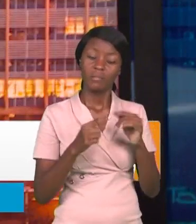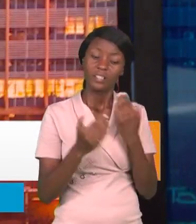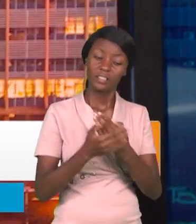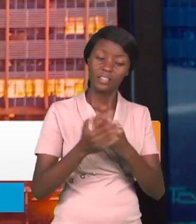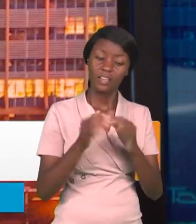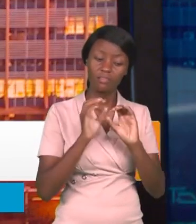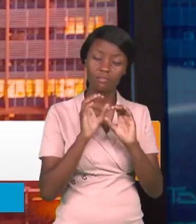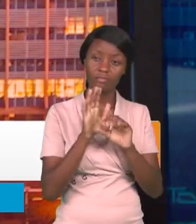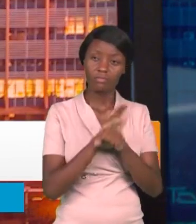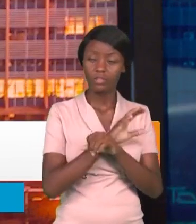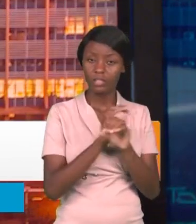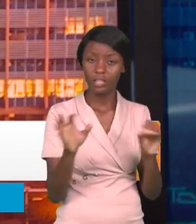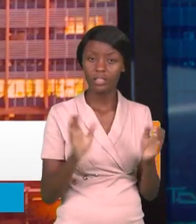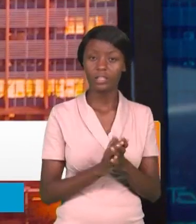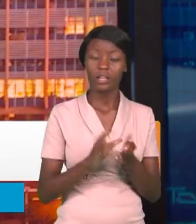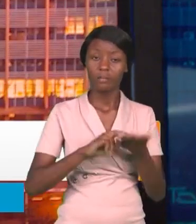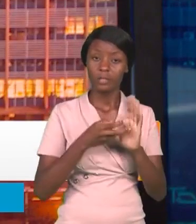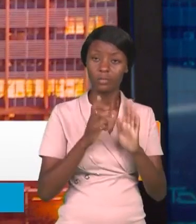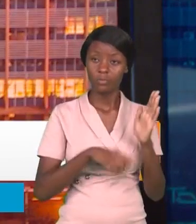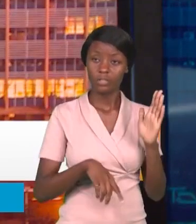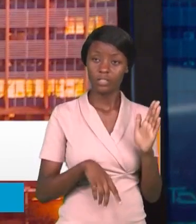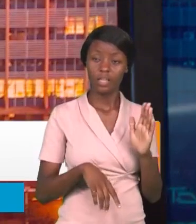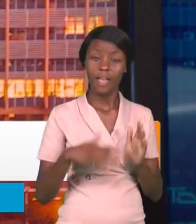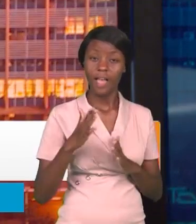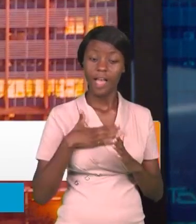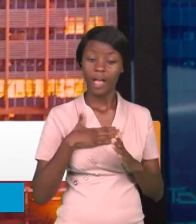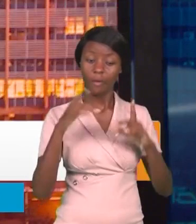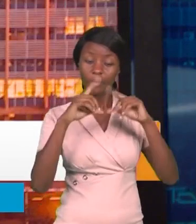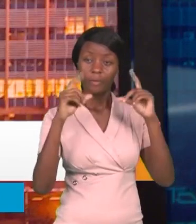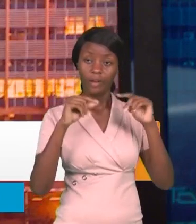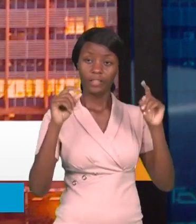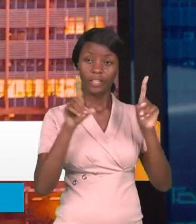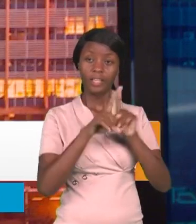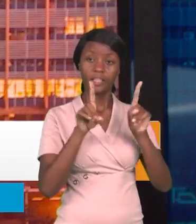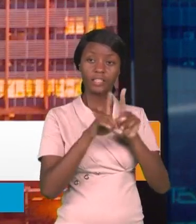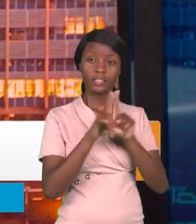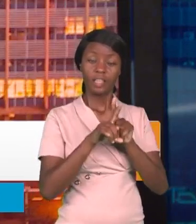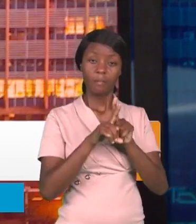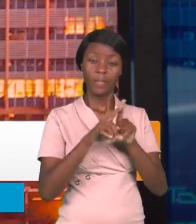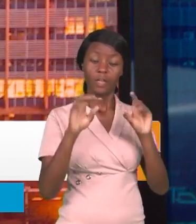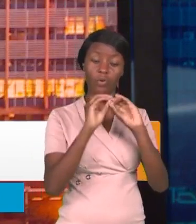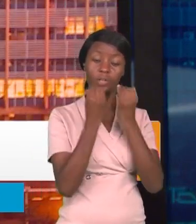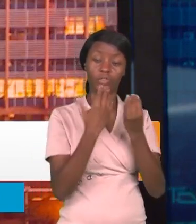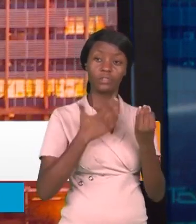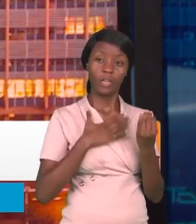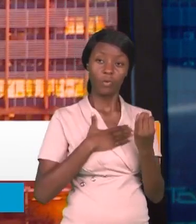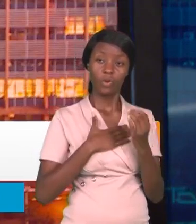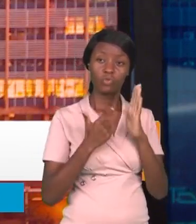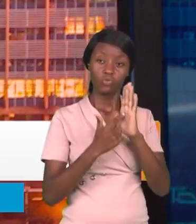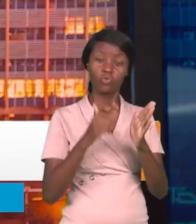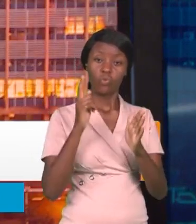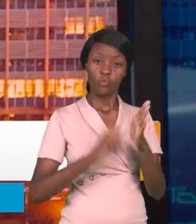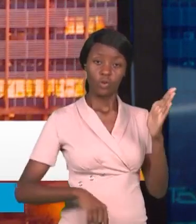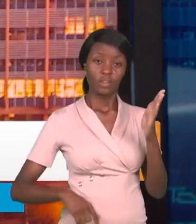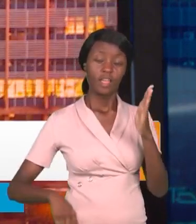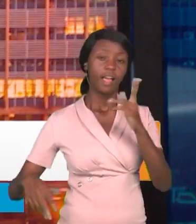So our philosophy as Team Environment Kenya is to leave a